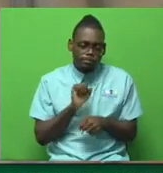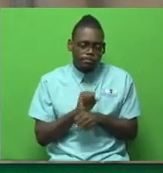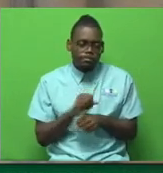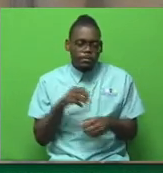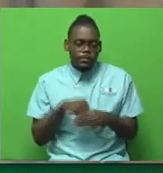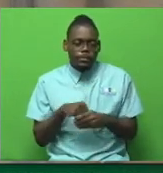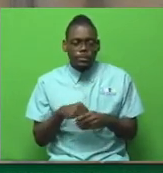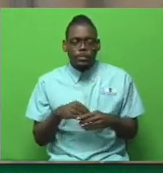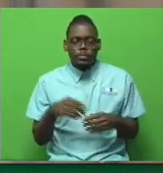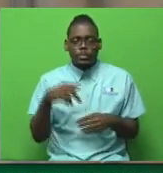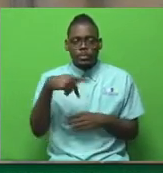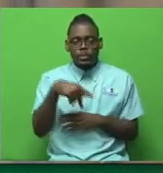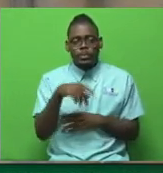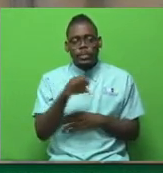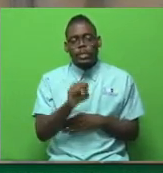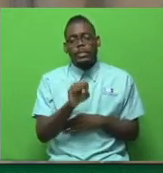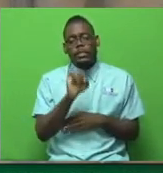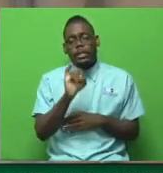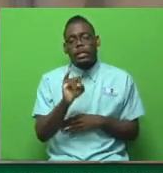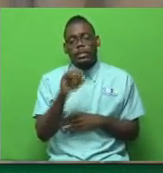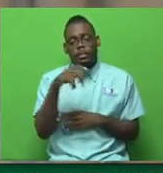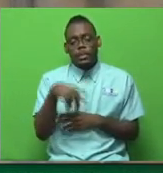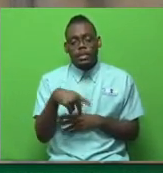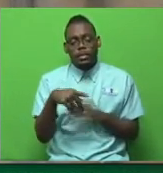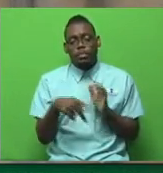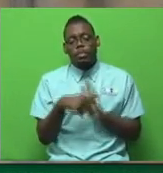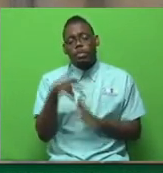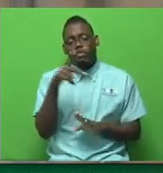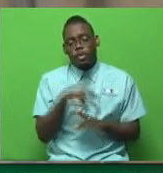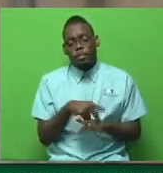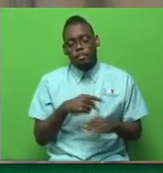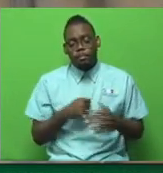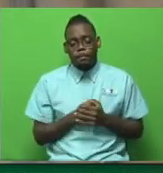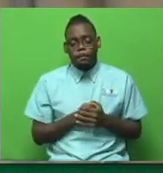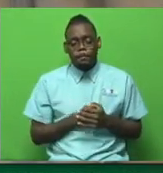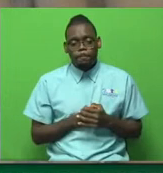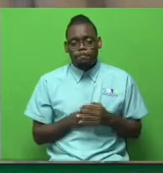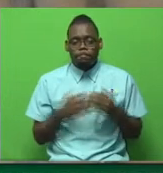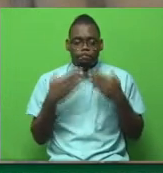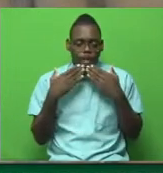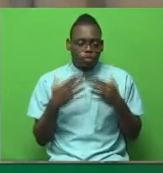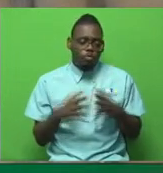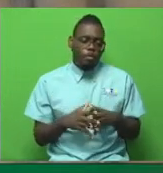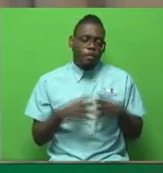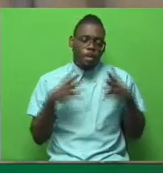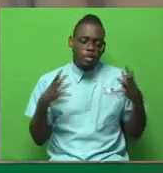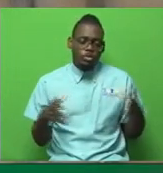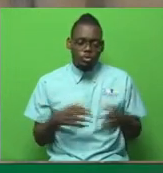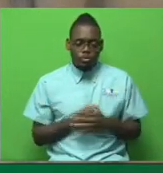Minister Penny beckles Robertson thank you very much ma'am